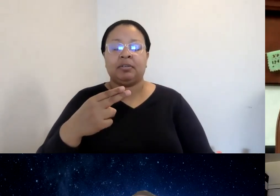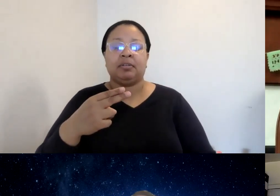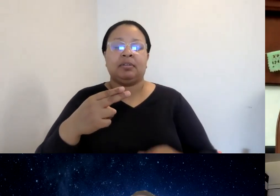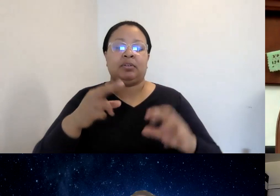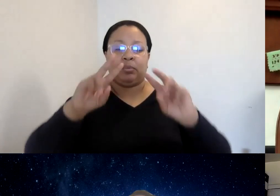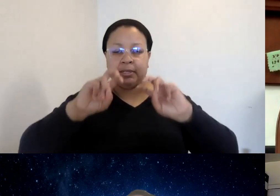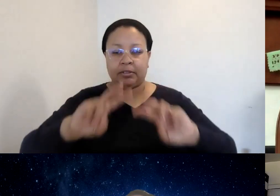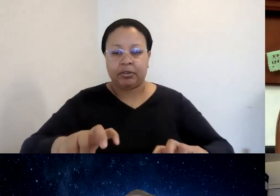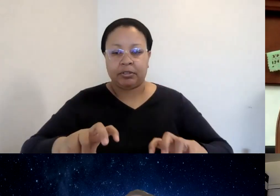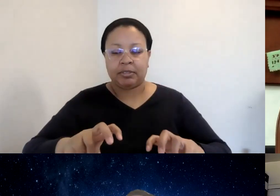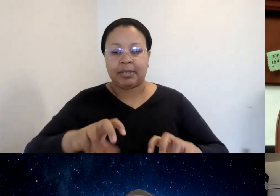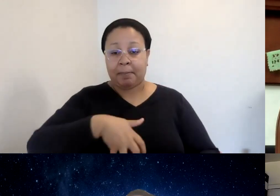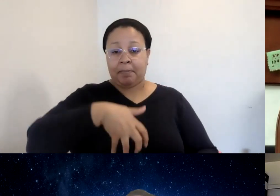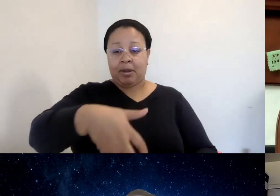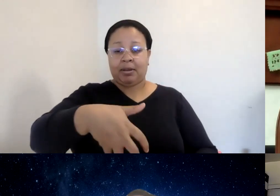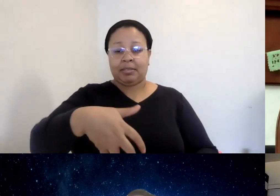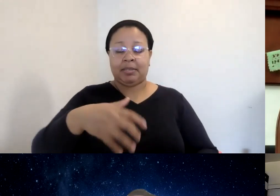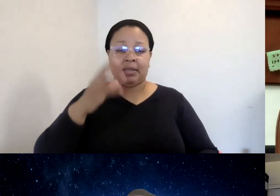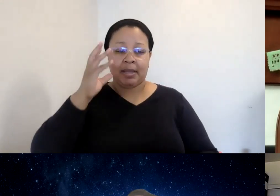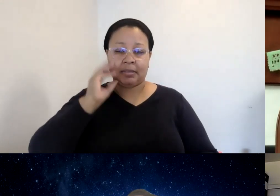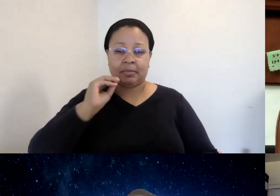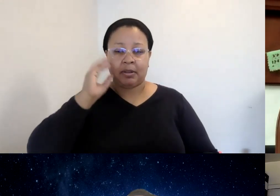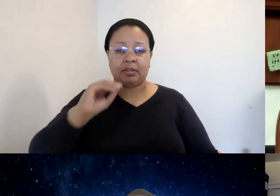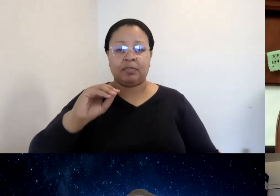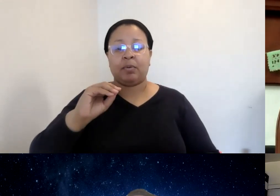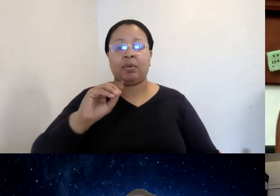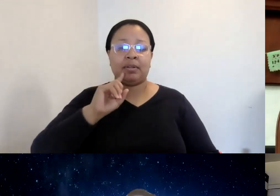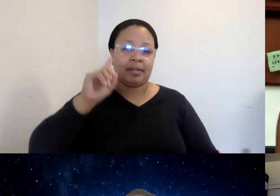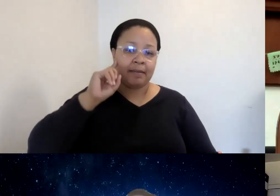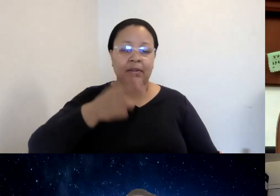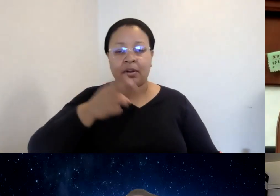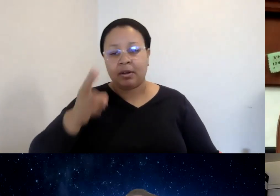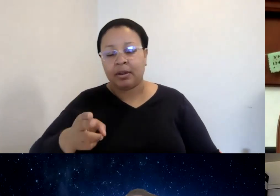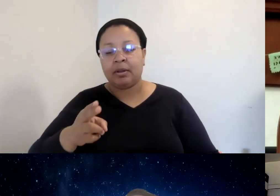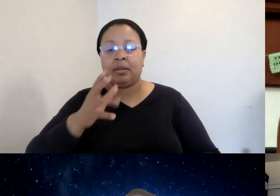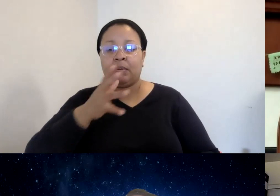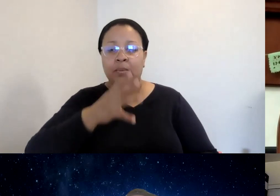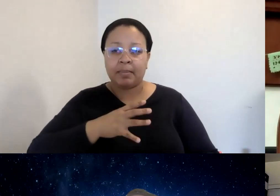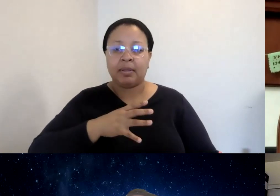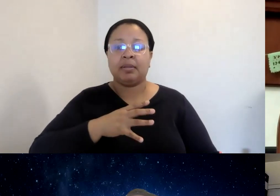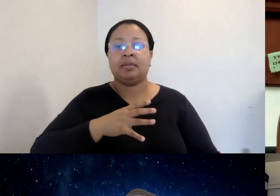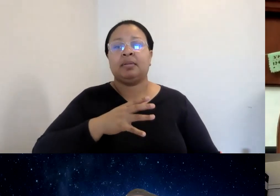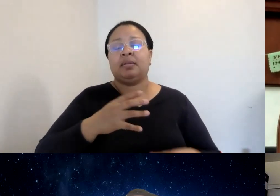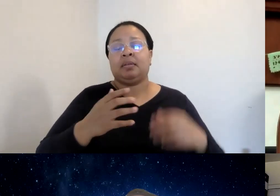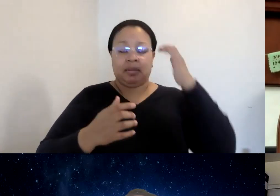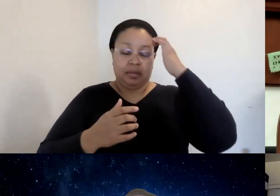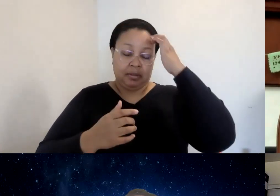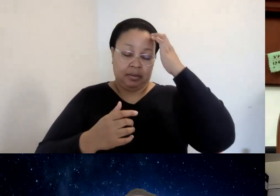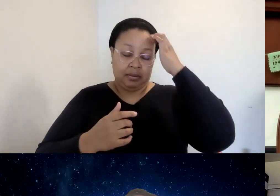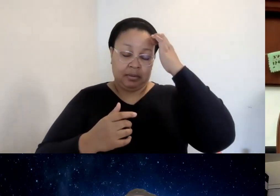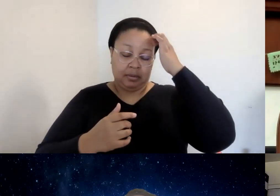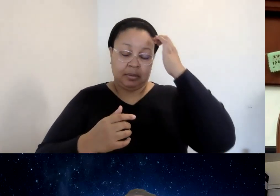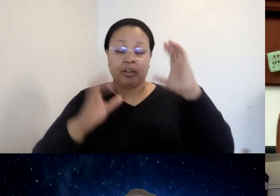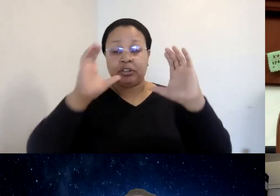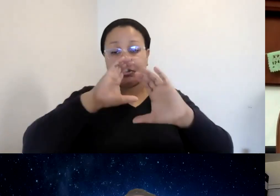women. It is a collaboration between Brandeis University and the University of Michigan. And they are